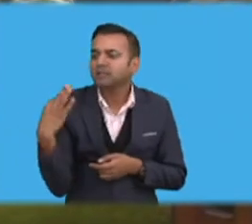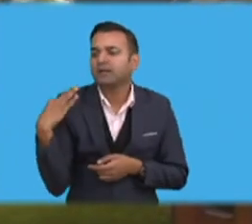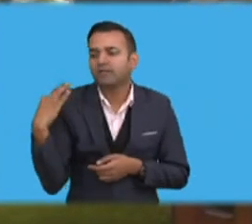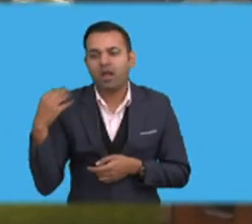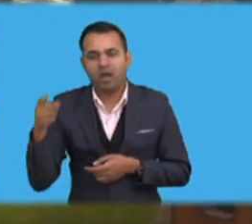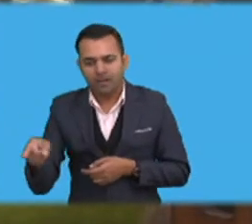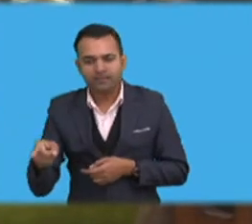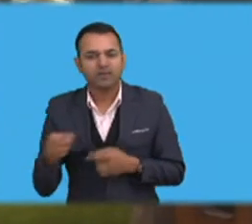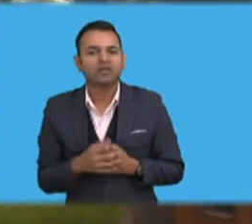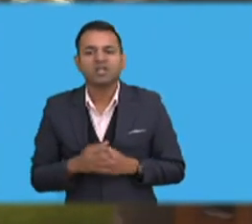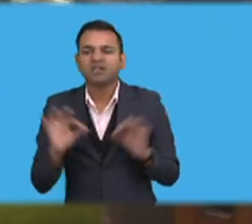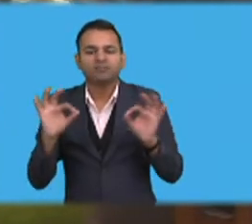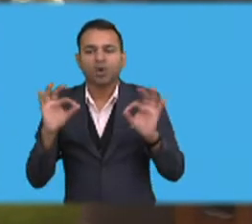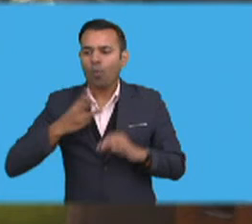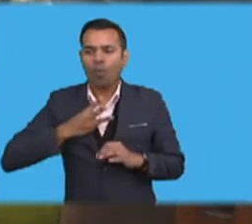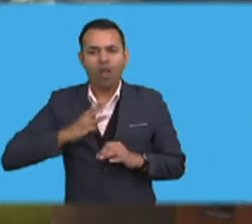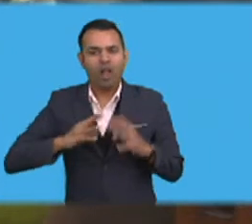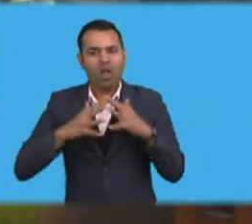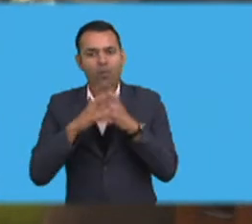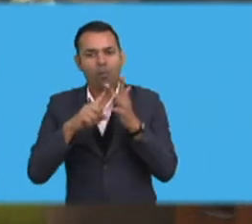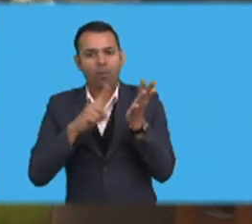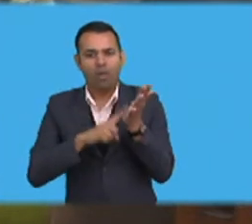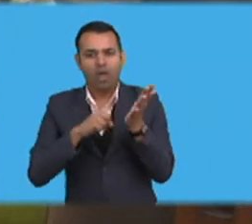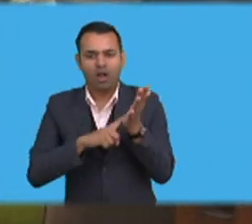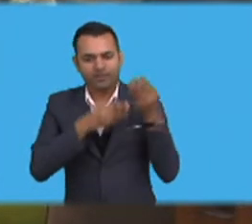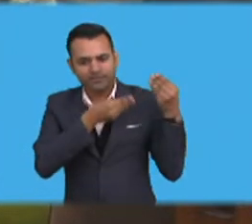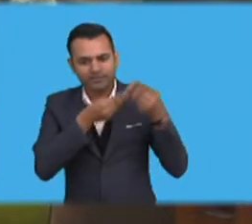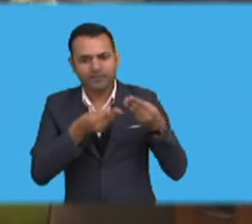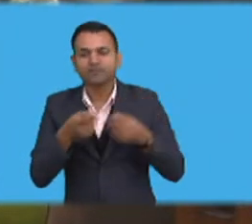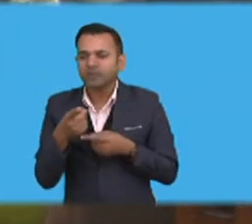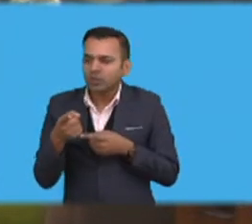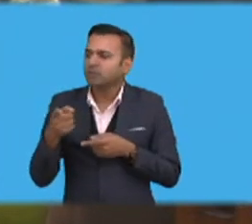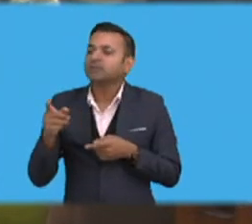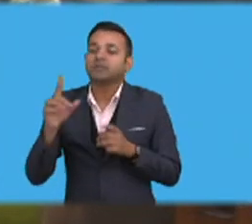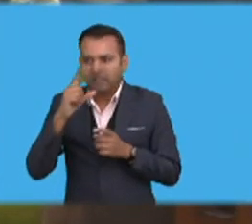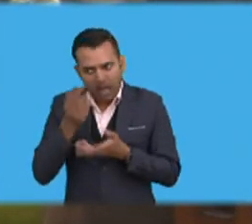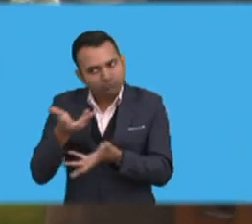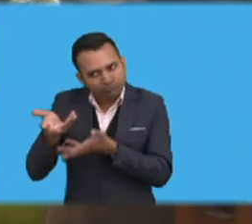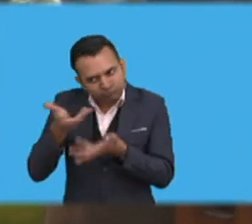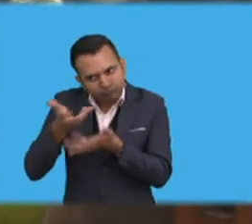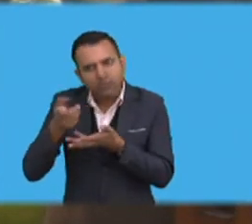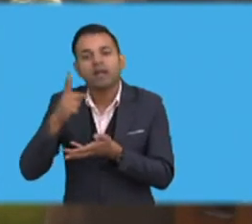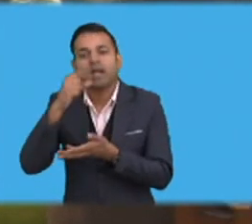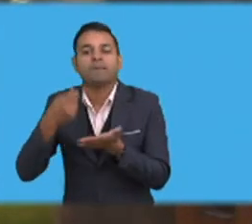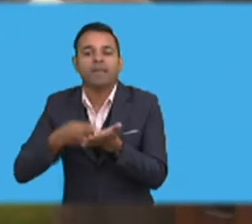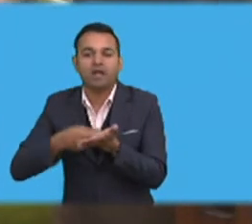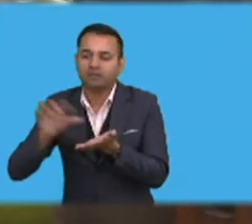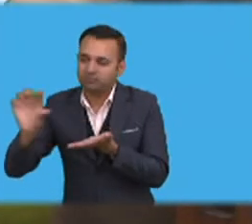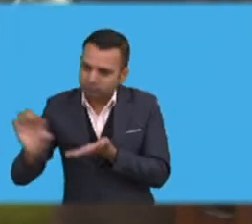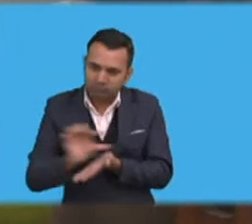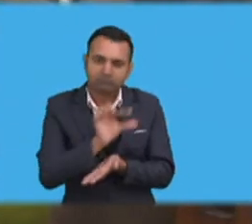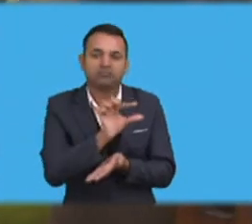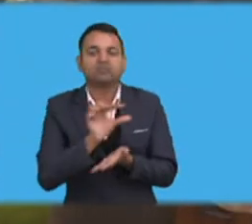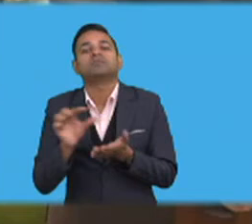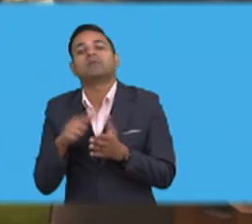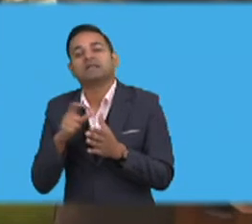establish themselves as a personal representative for the purpose of submitting the compensation claim application to the ACCF, because we need to know who